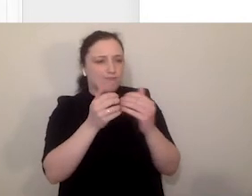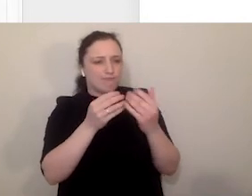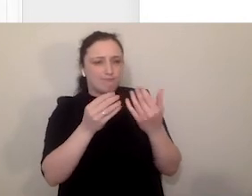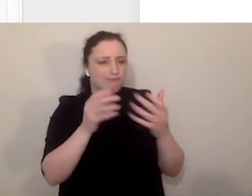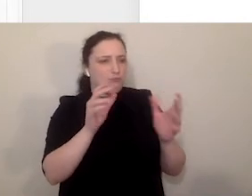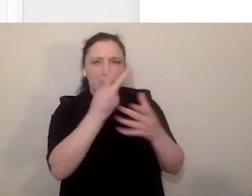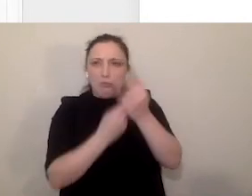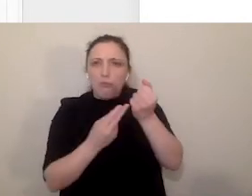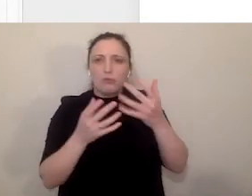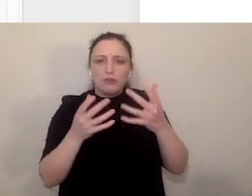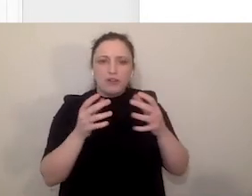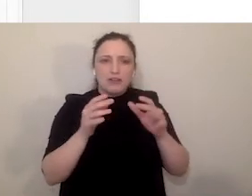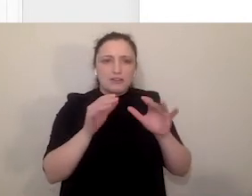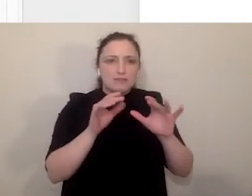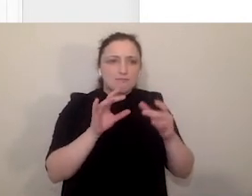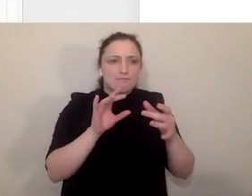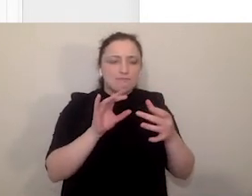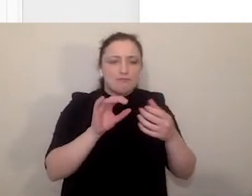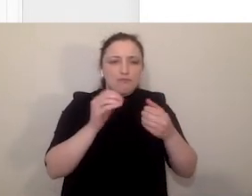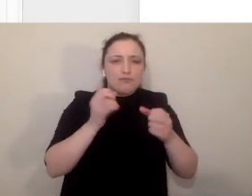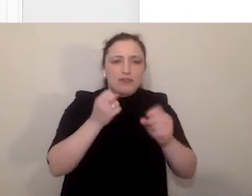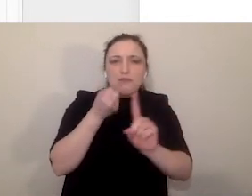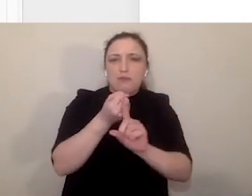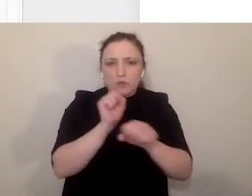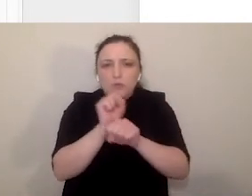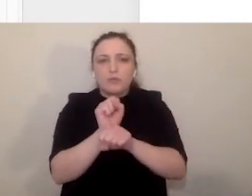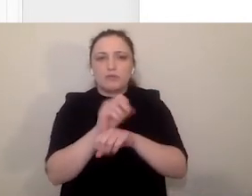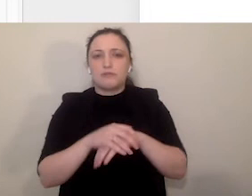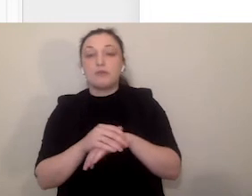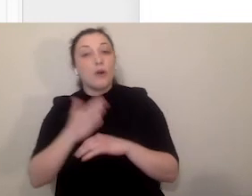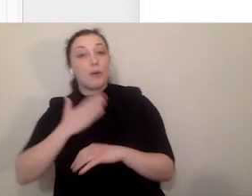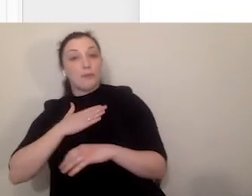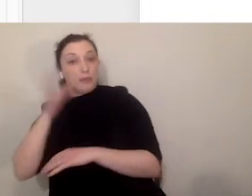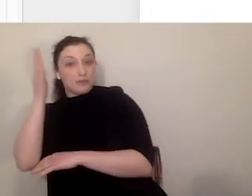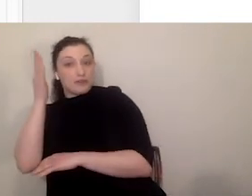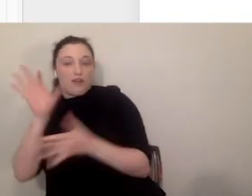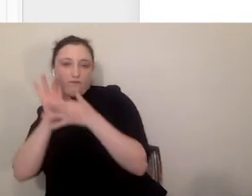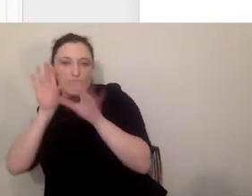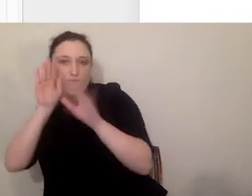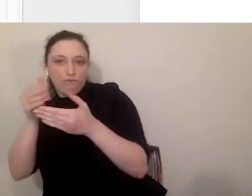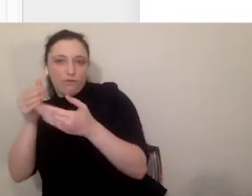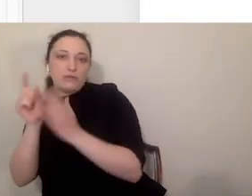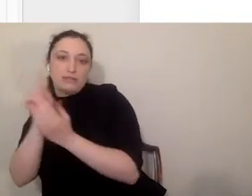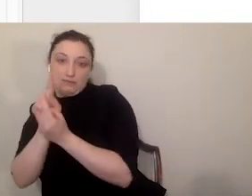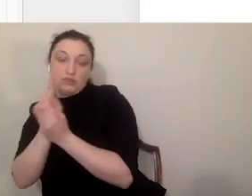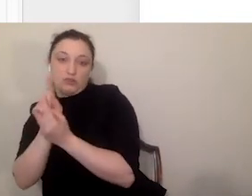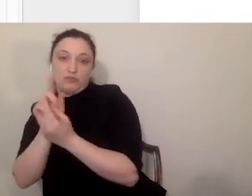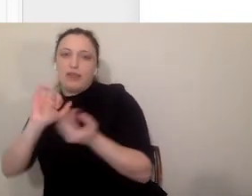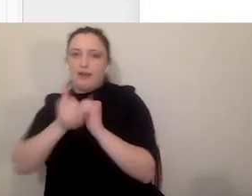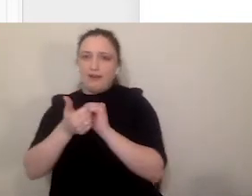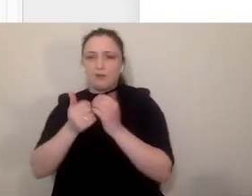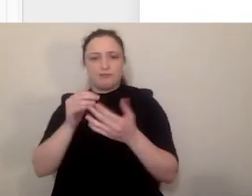around mentorship. I'm also going to touch on the conversation around community engagement and how it leads to social networks that can, in